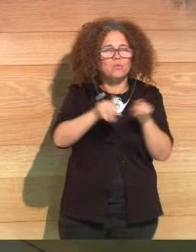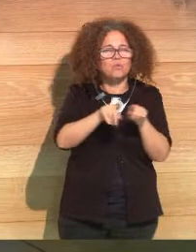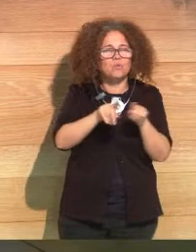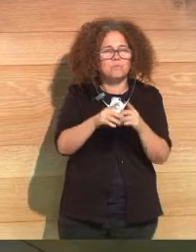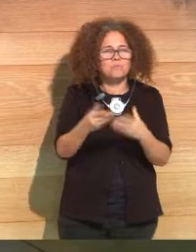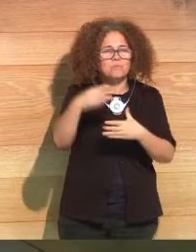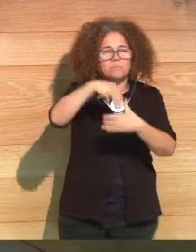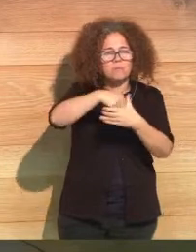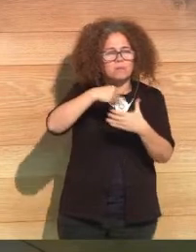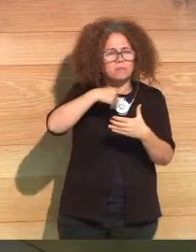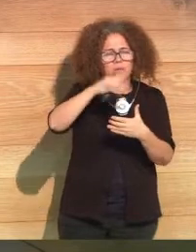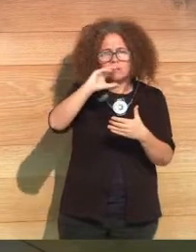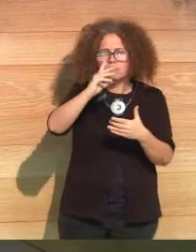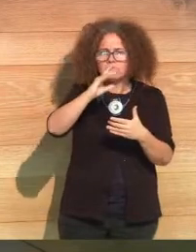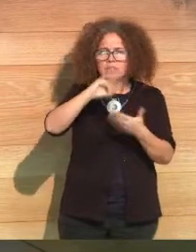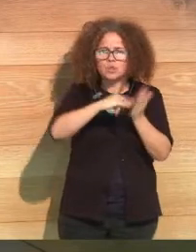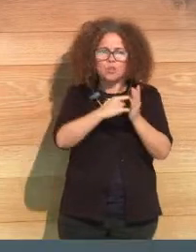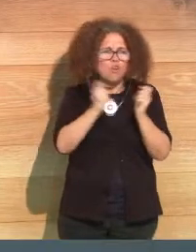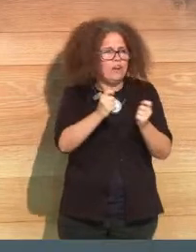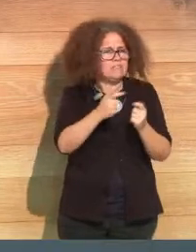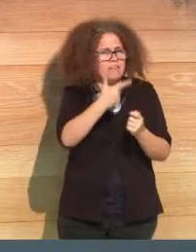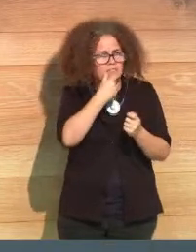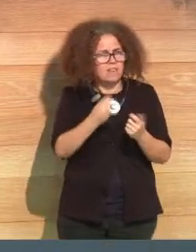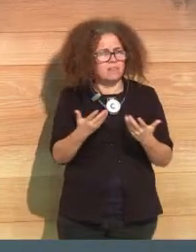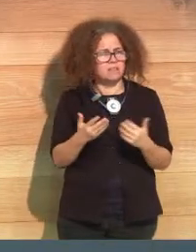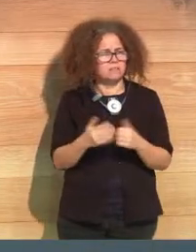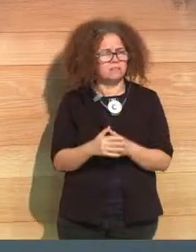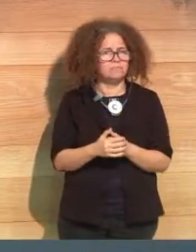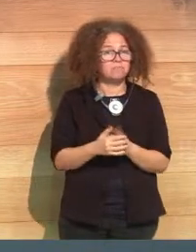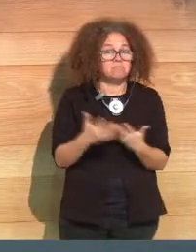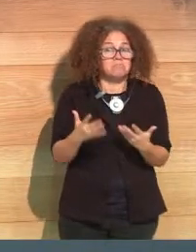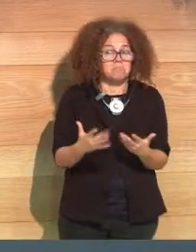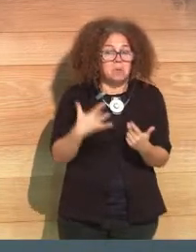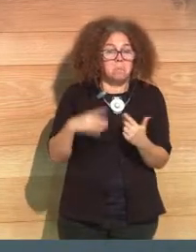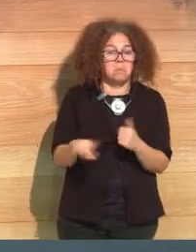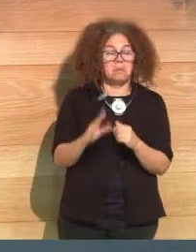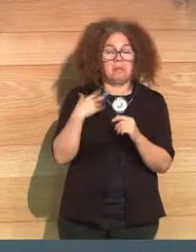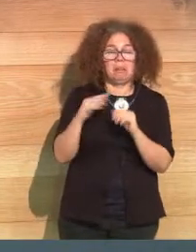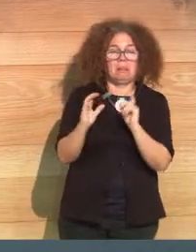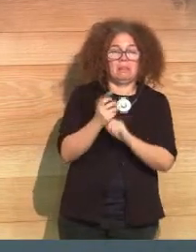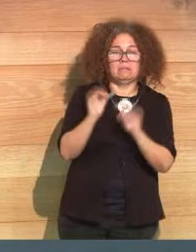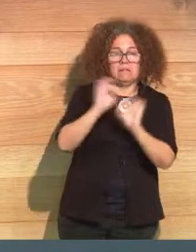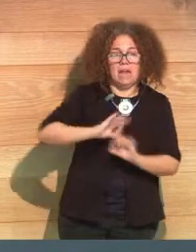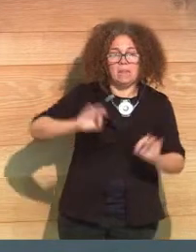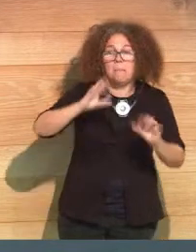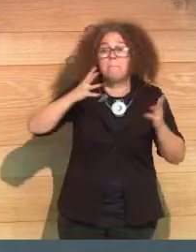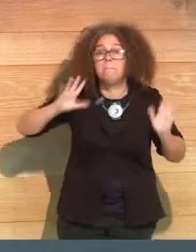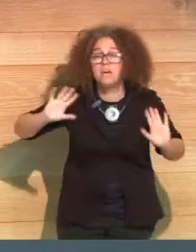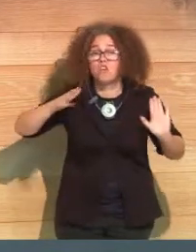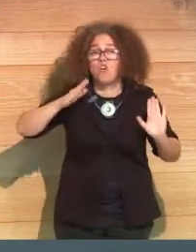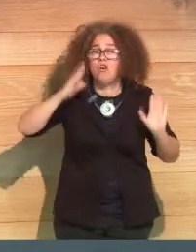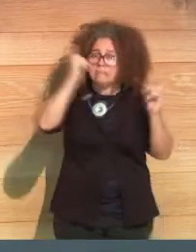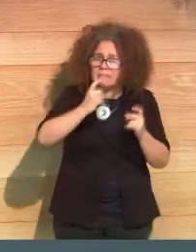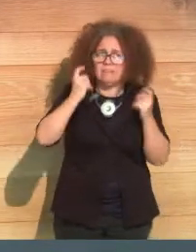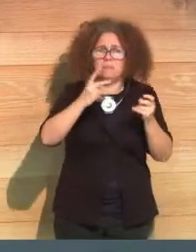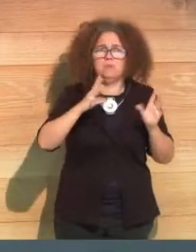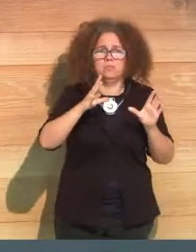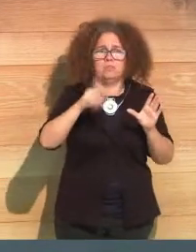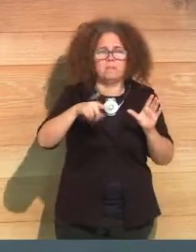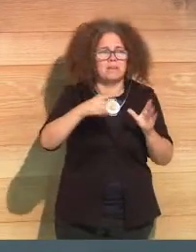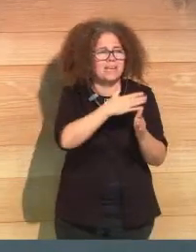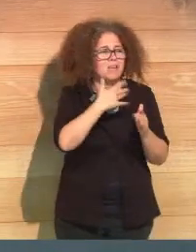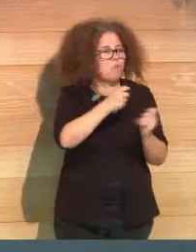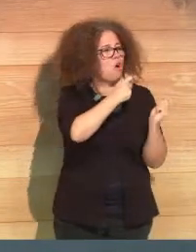solutions that of course we might not find them, but we really want to inspire also other